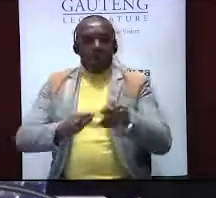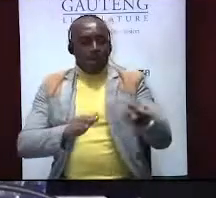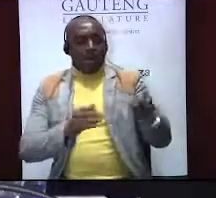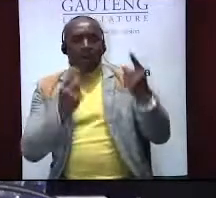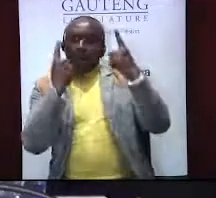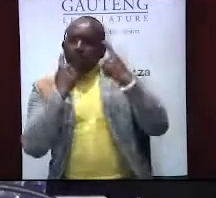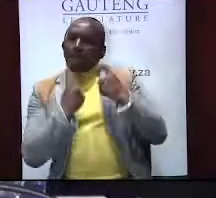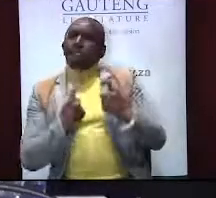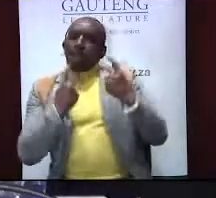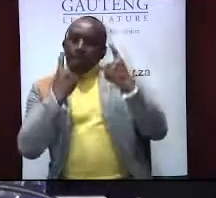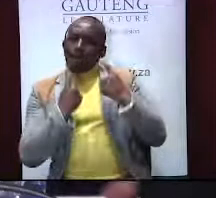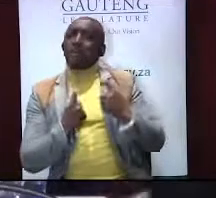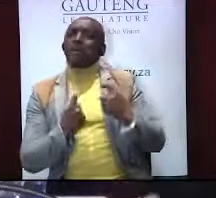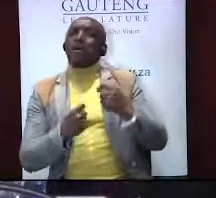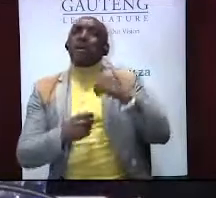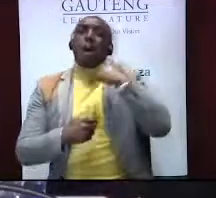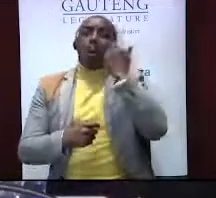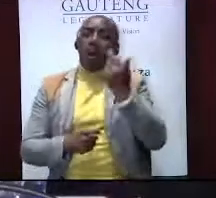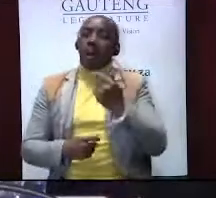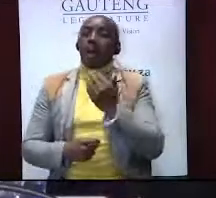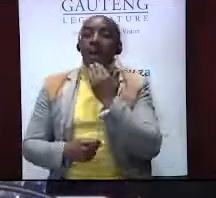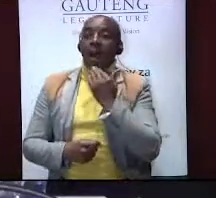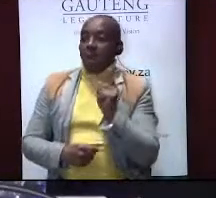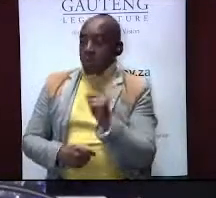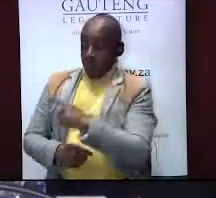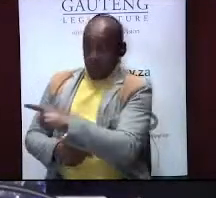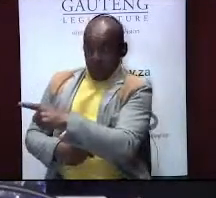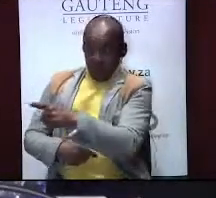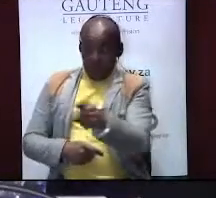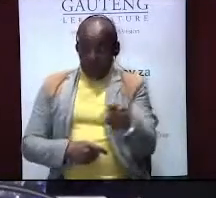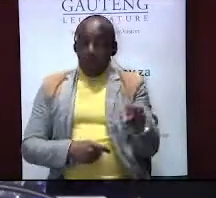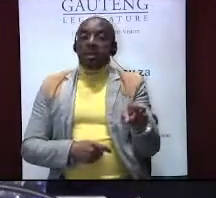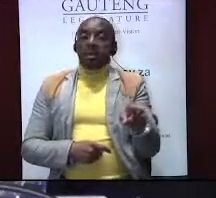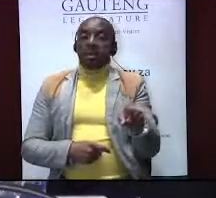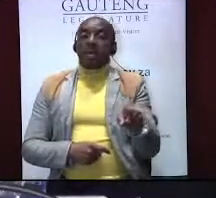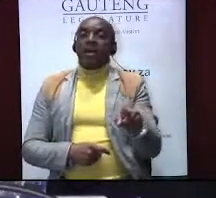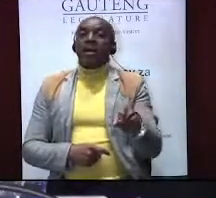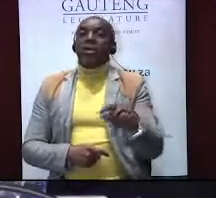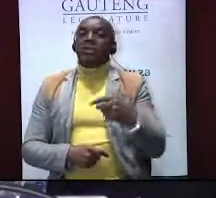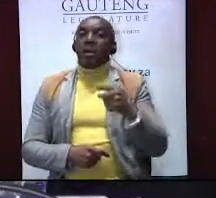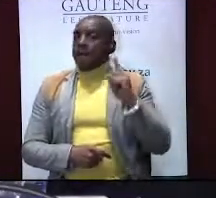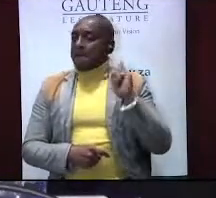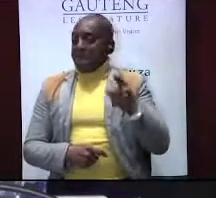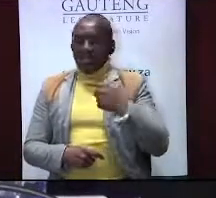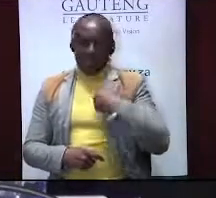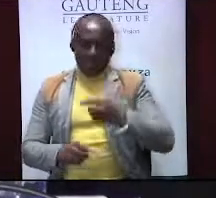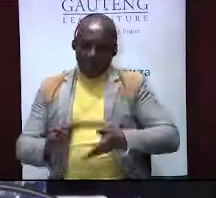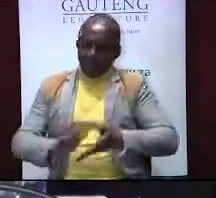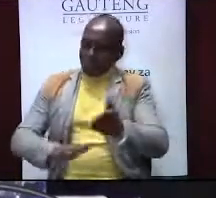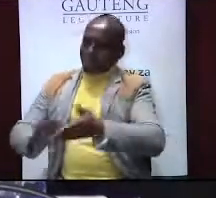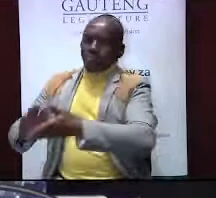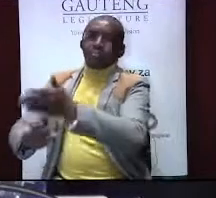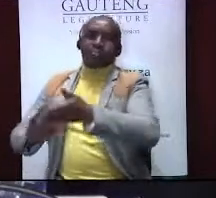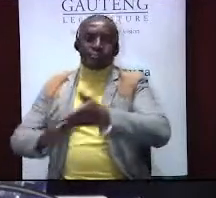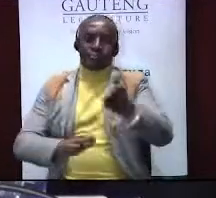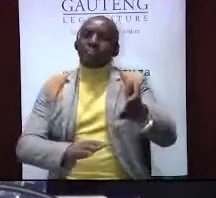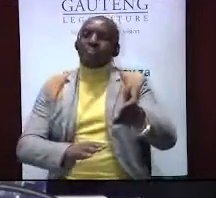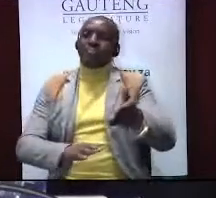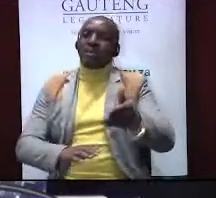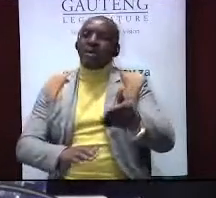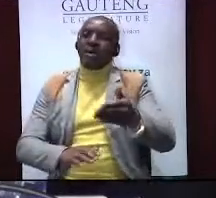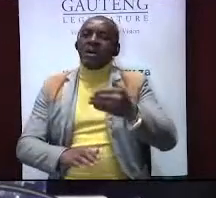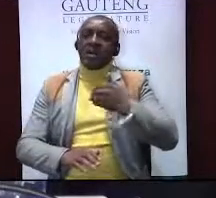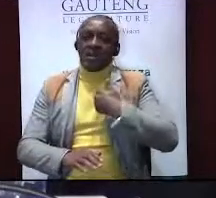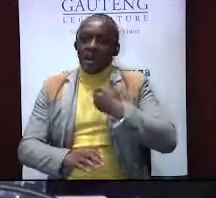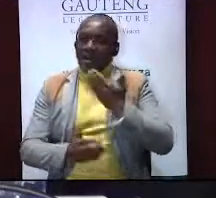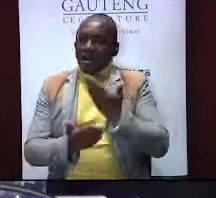there. Babatla nalwena. Let us go out there and be